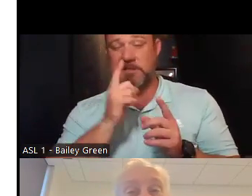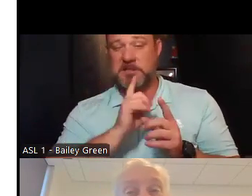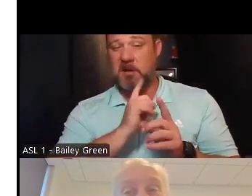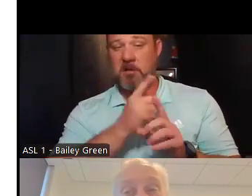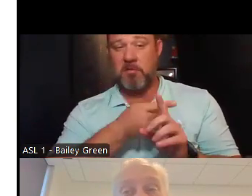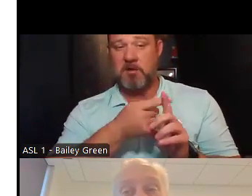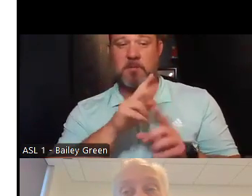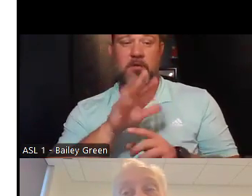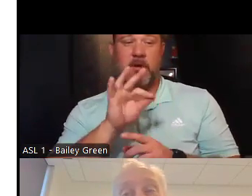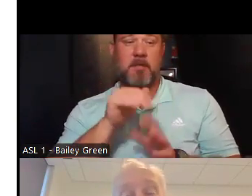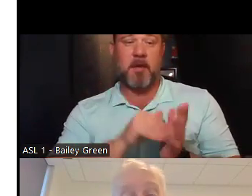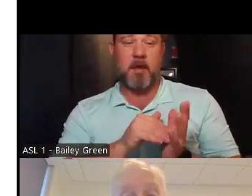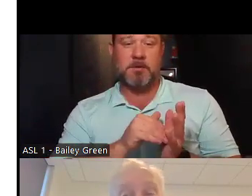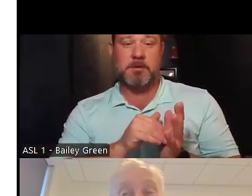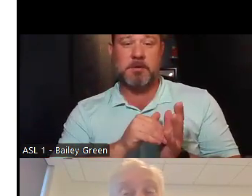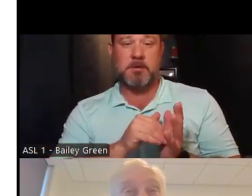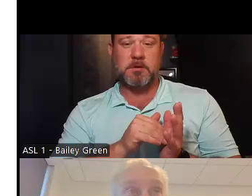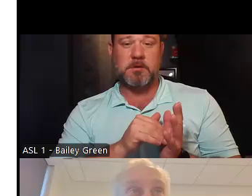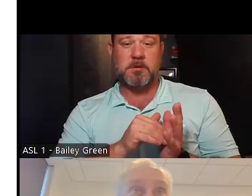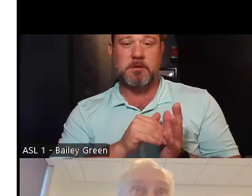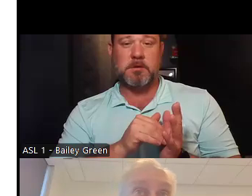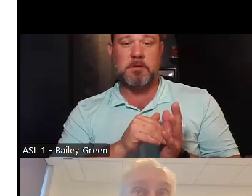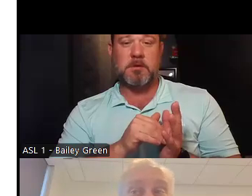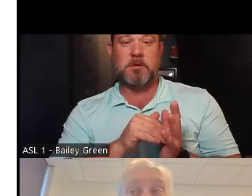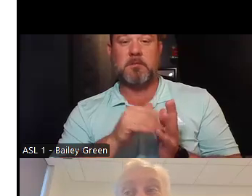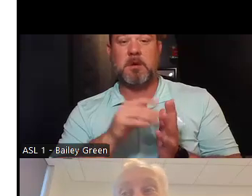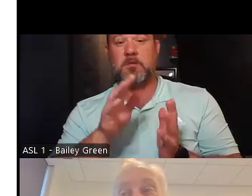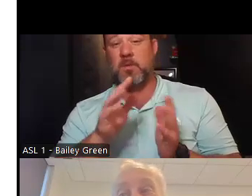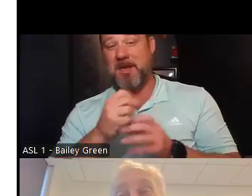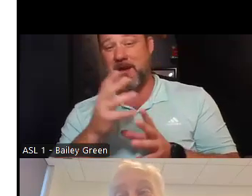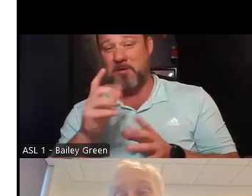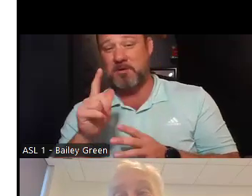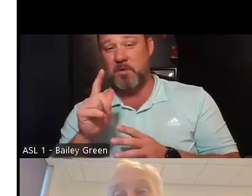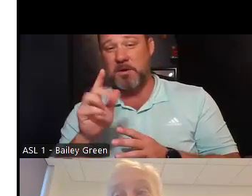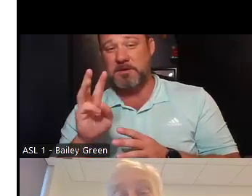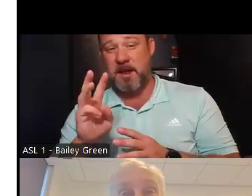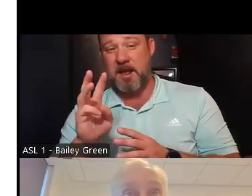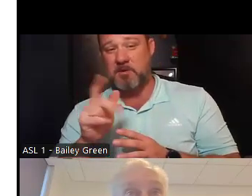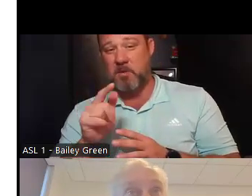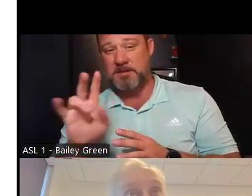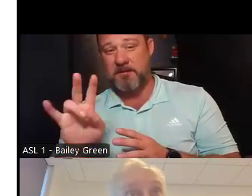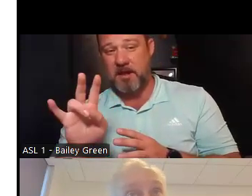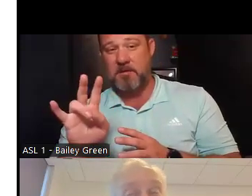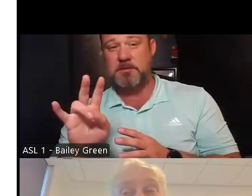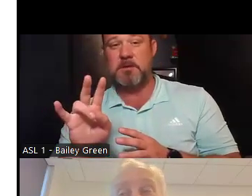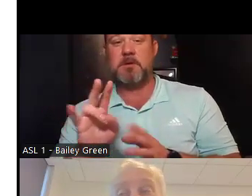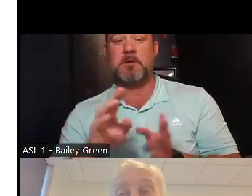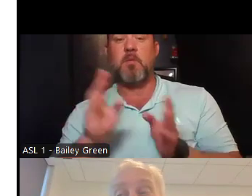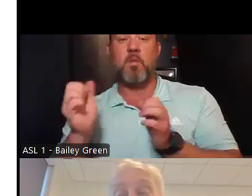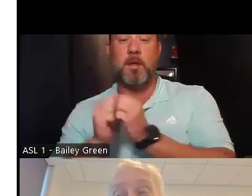about $39,000. For a single homeowner without a mortgage, about $27,000. For a single homeowner with a mortgage, much